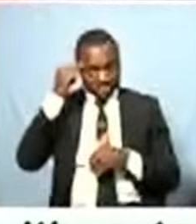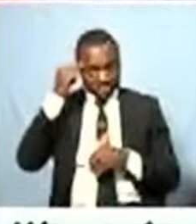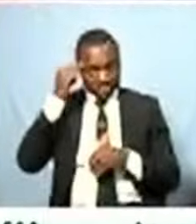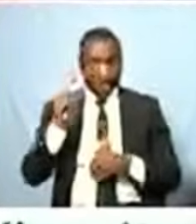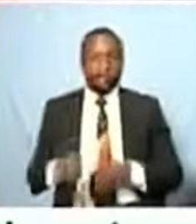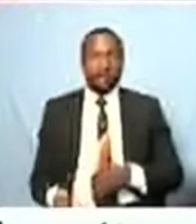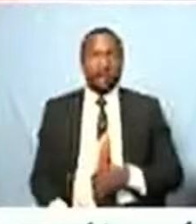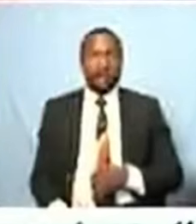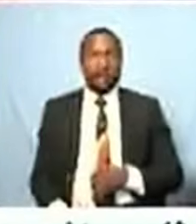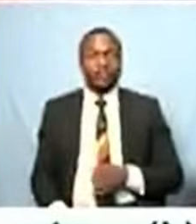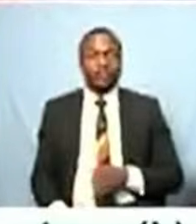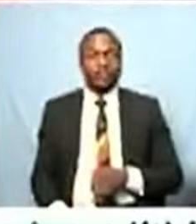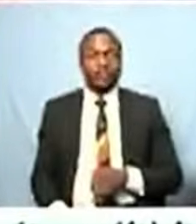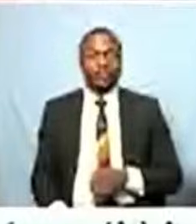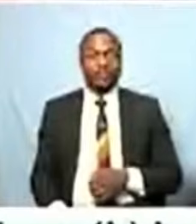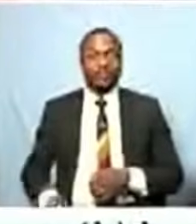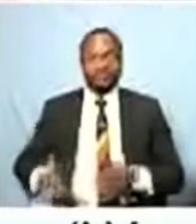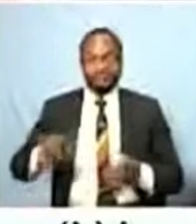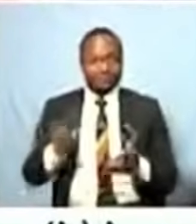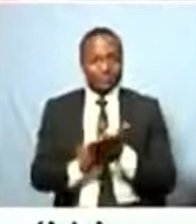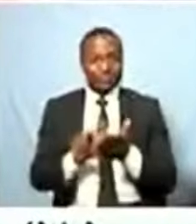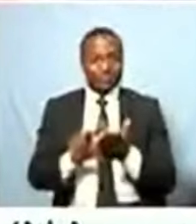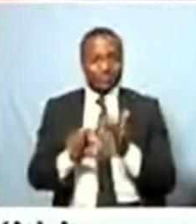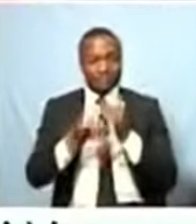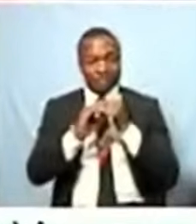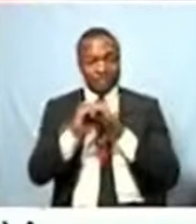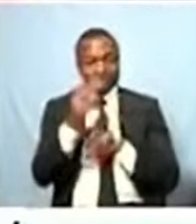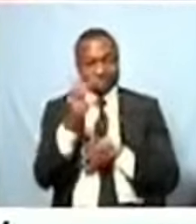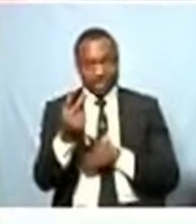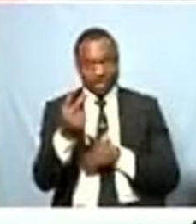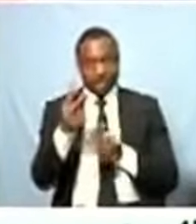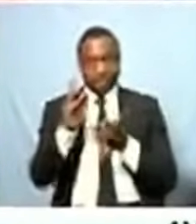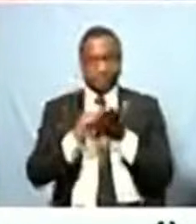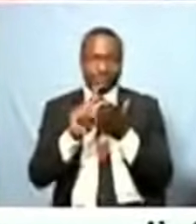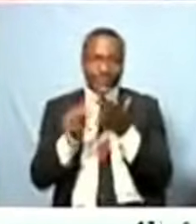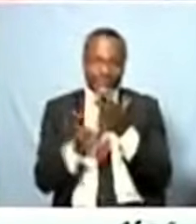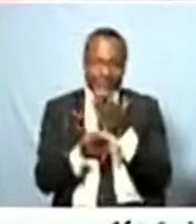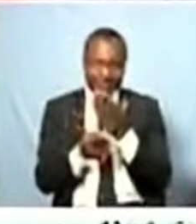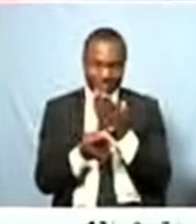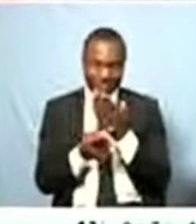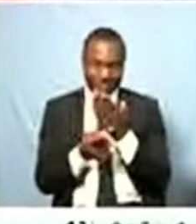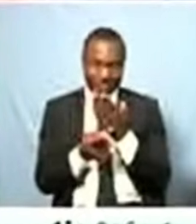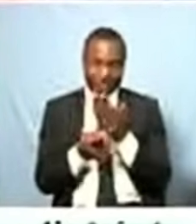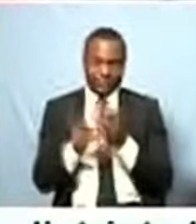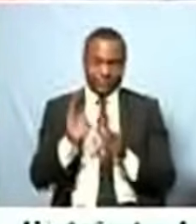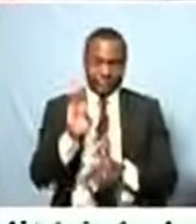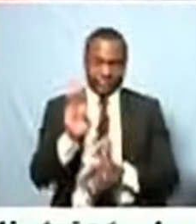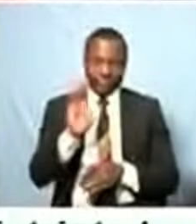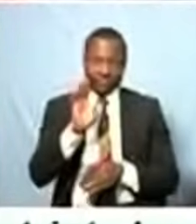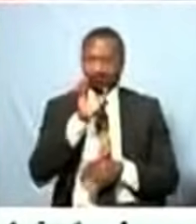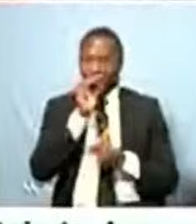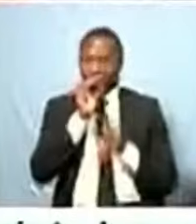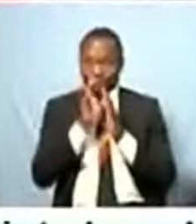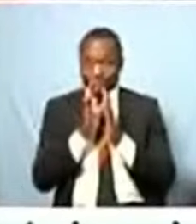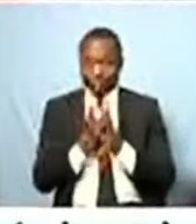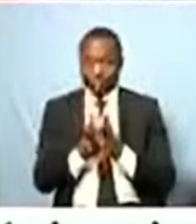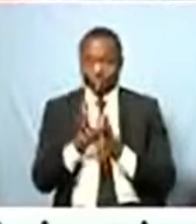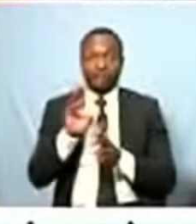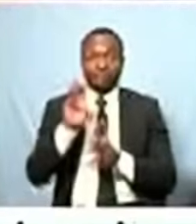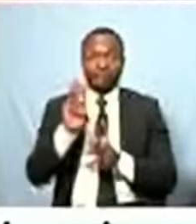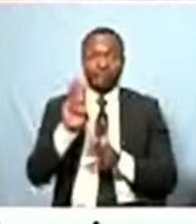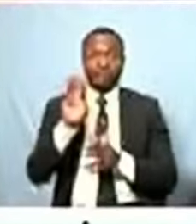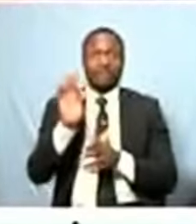since signed the phase 2 of the program. In B, Madam Speaker, 69